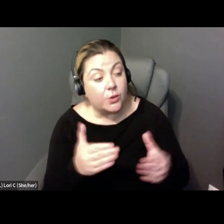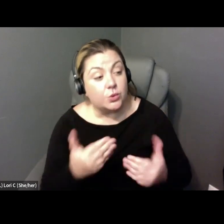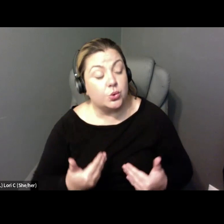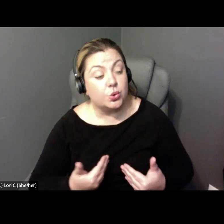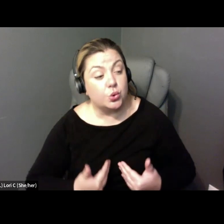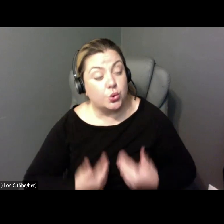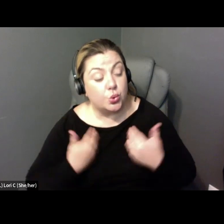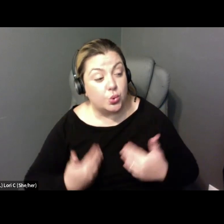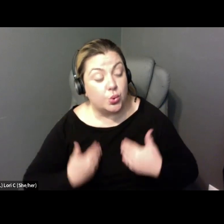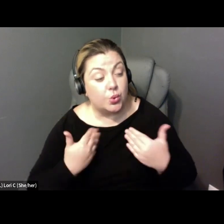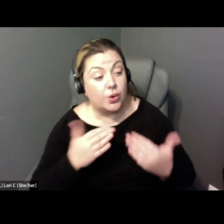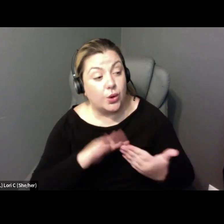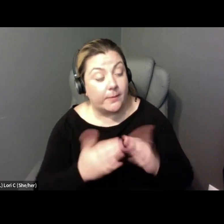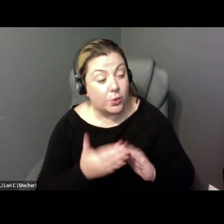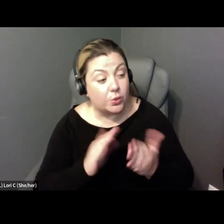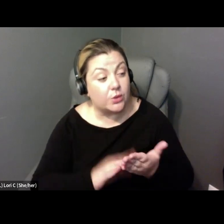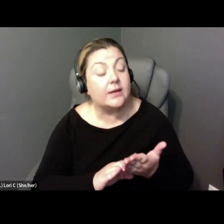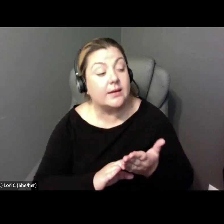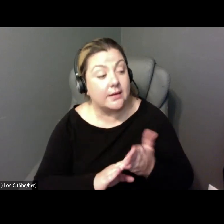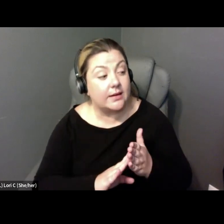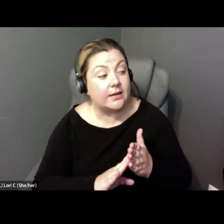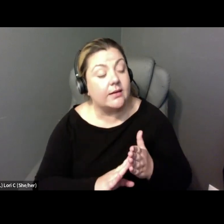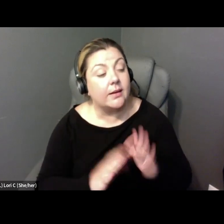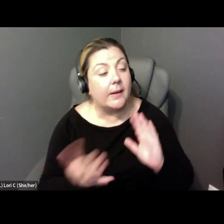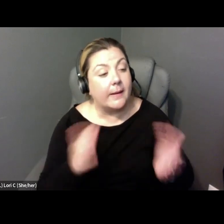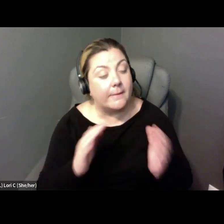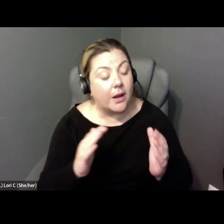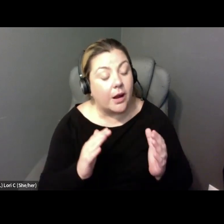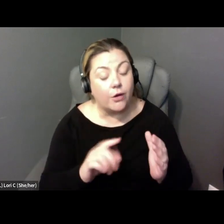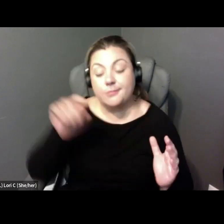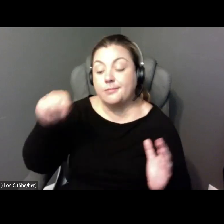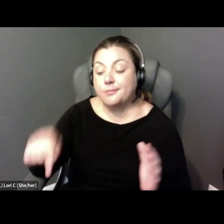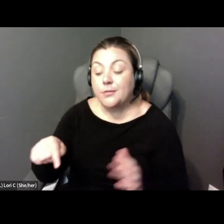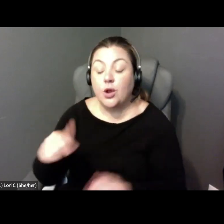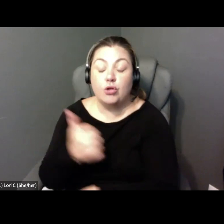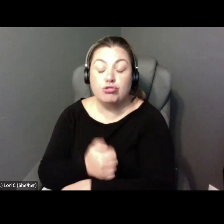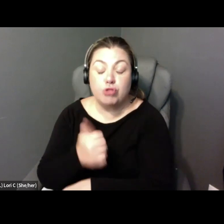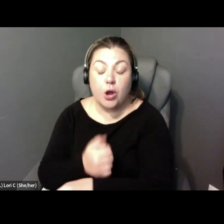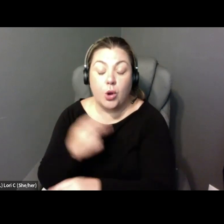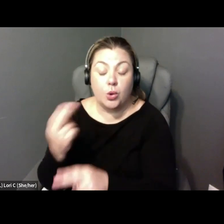voice as opposed to a different group such as the injection drug users.